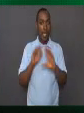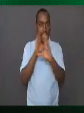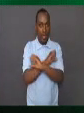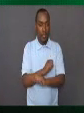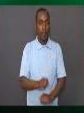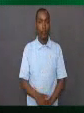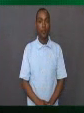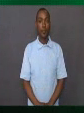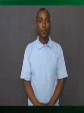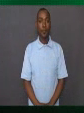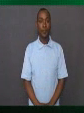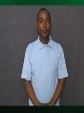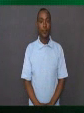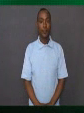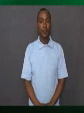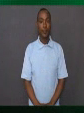Time's up.